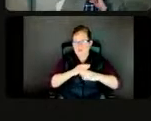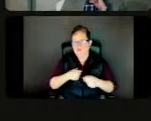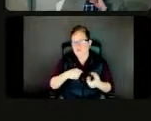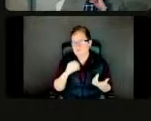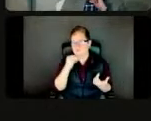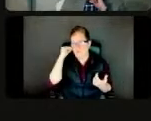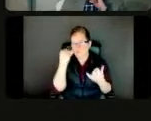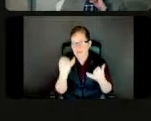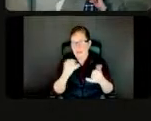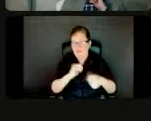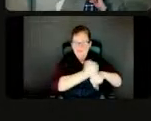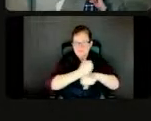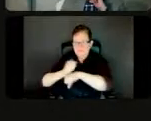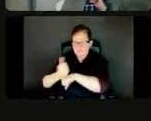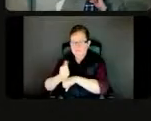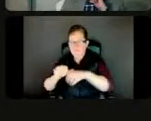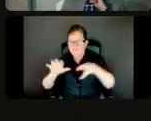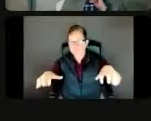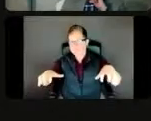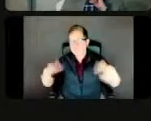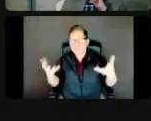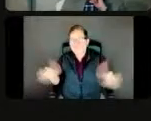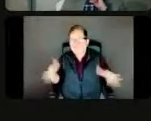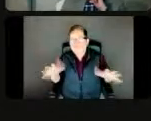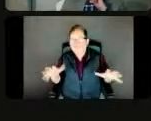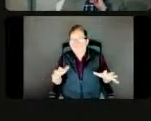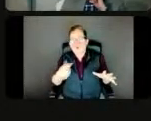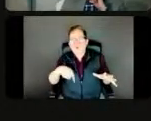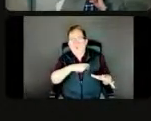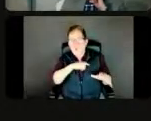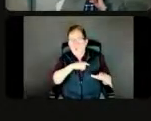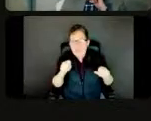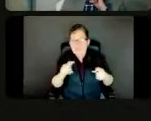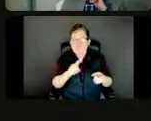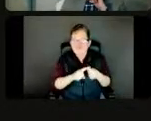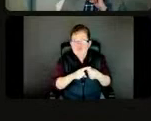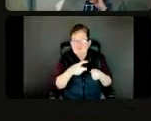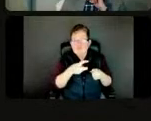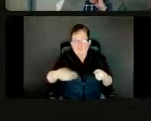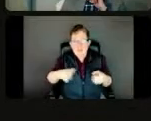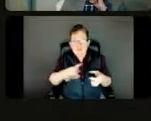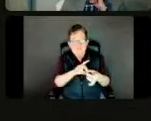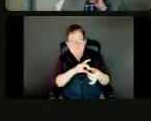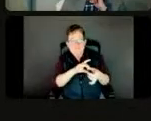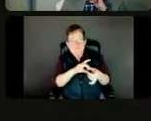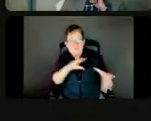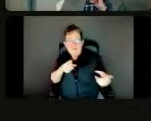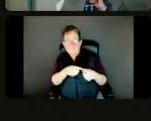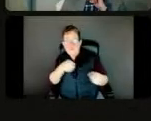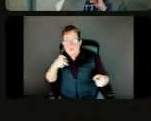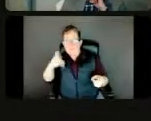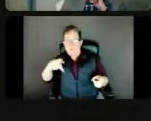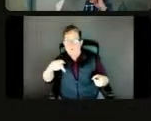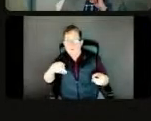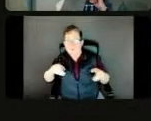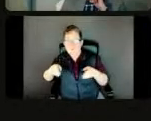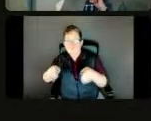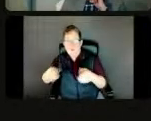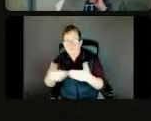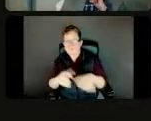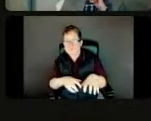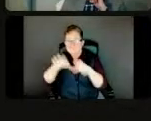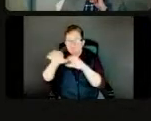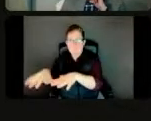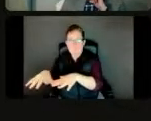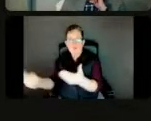currently stood up. We will be able to transition away from the Portland Road site to a new site.